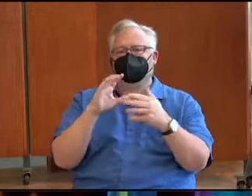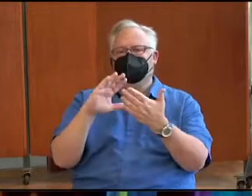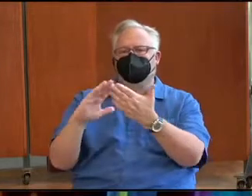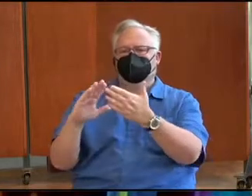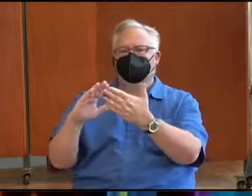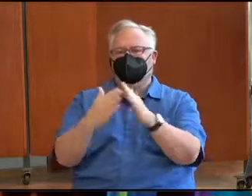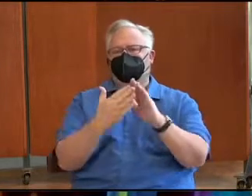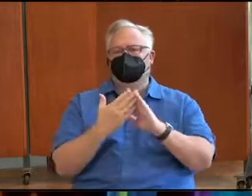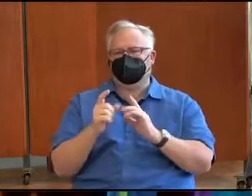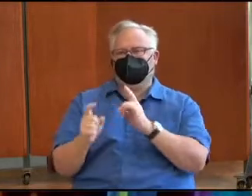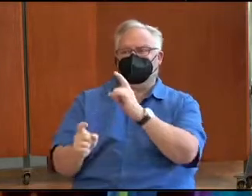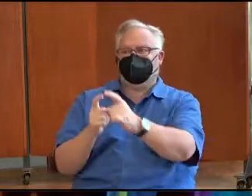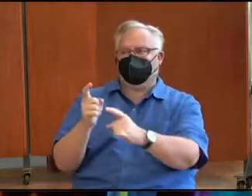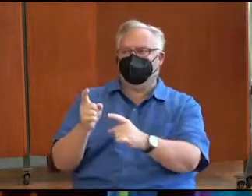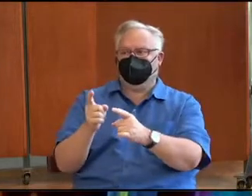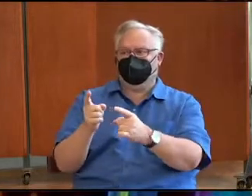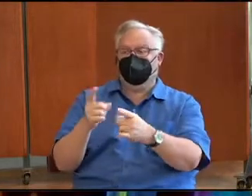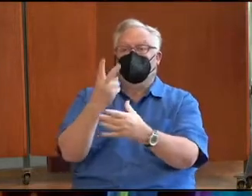yes.